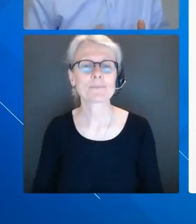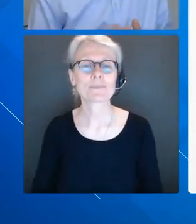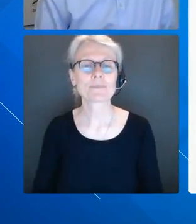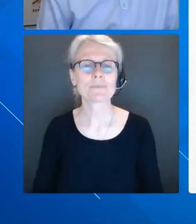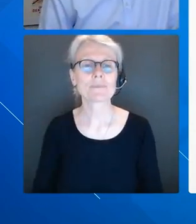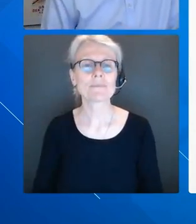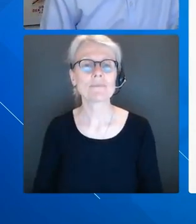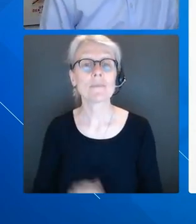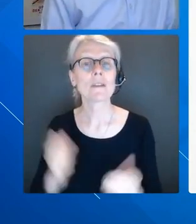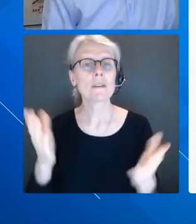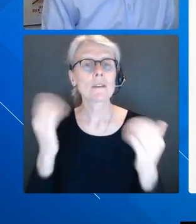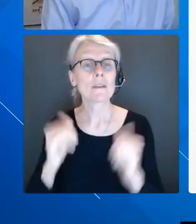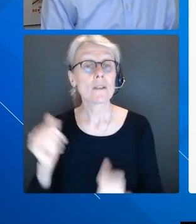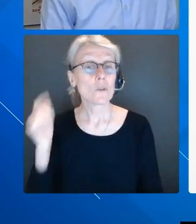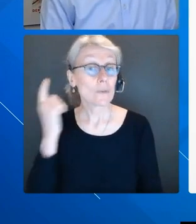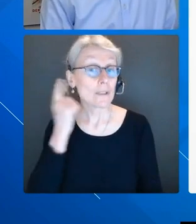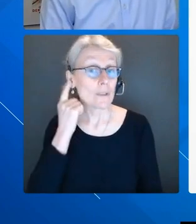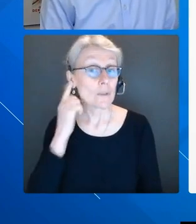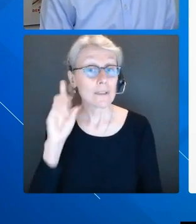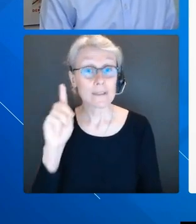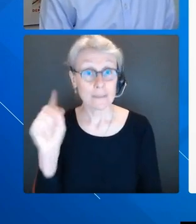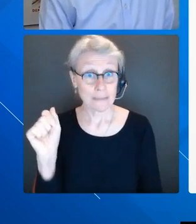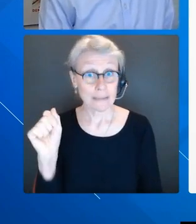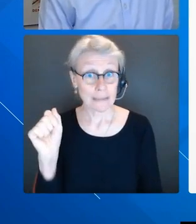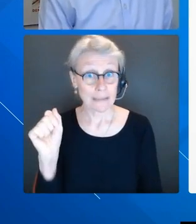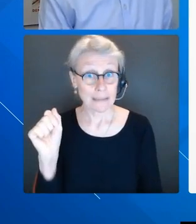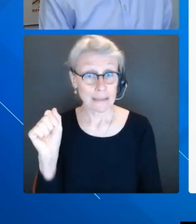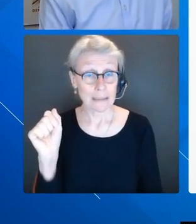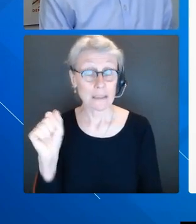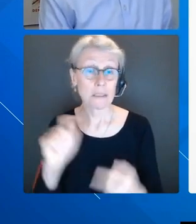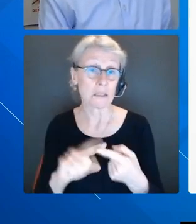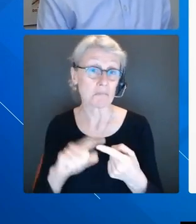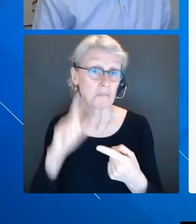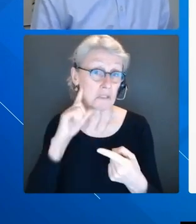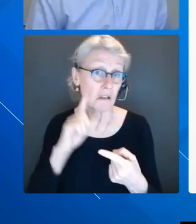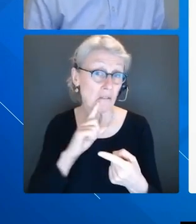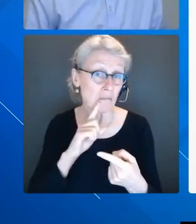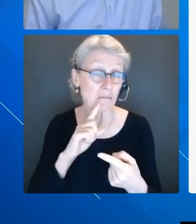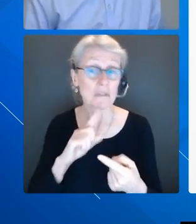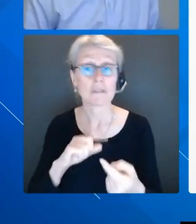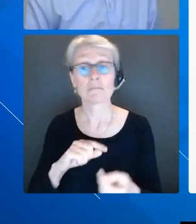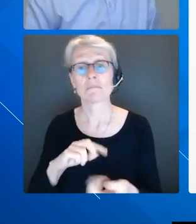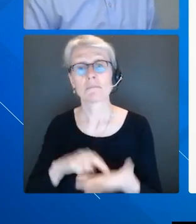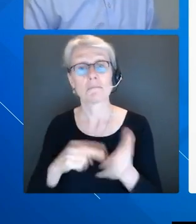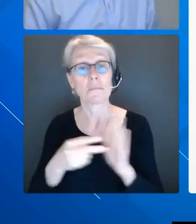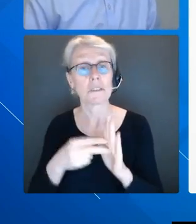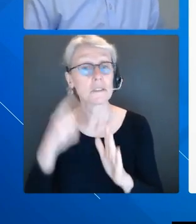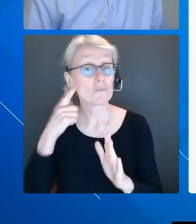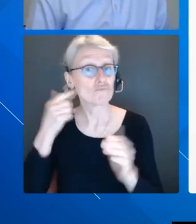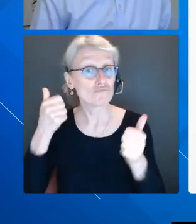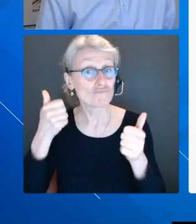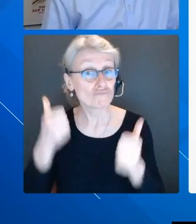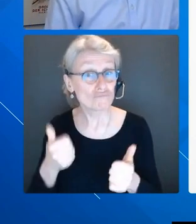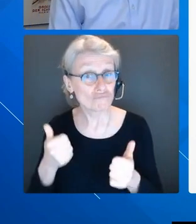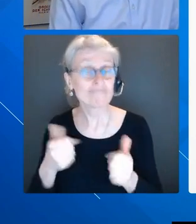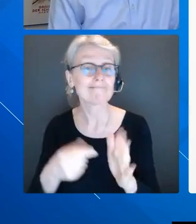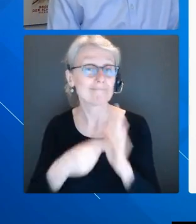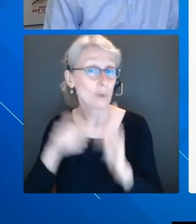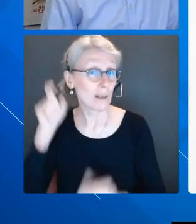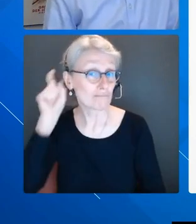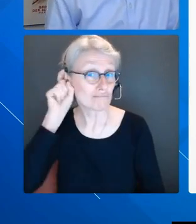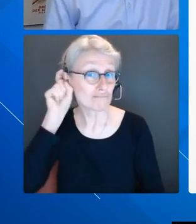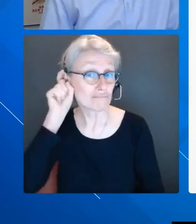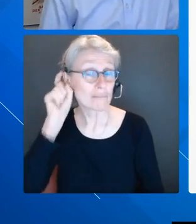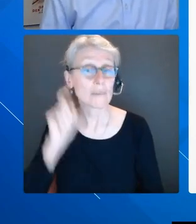Hearing disabilities. Hearing disabilities could be, I'm deaf, I have a severe hearing loss and require hearing aids,